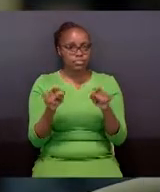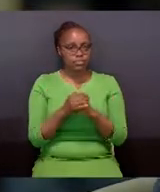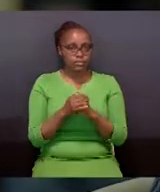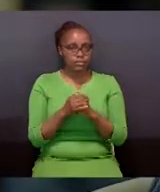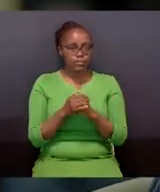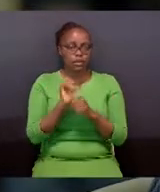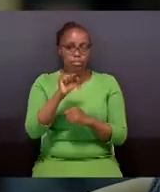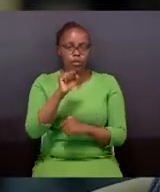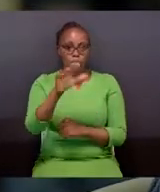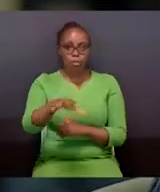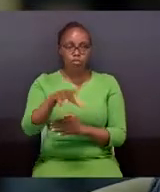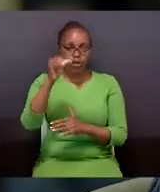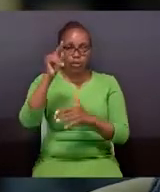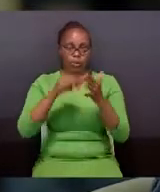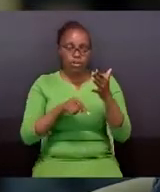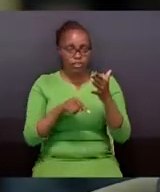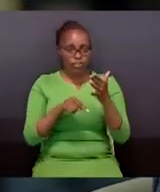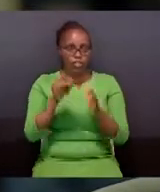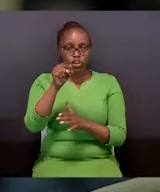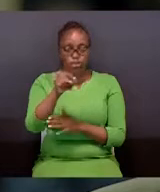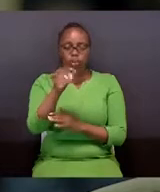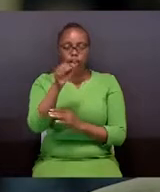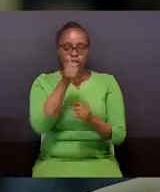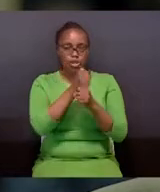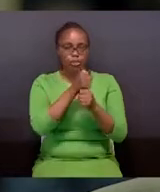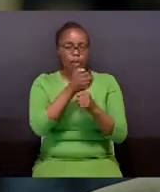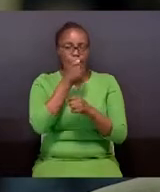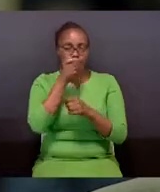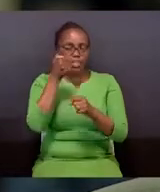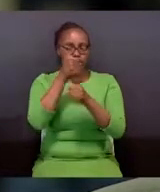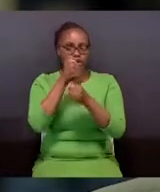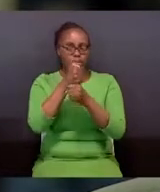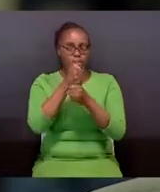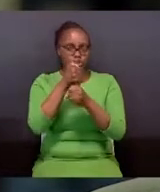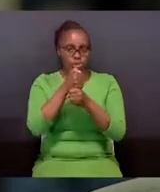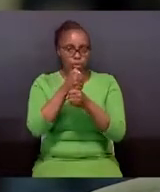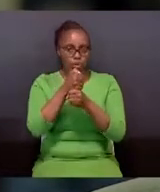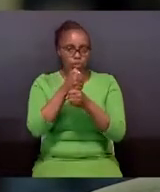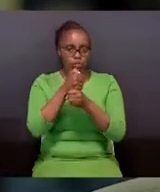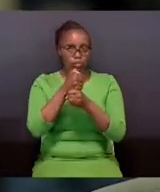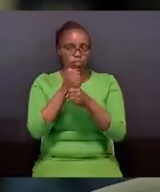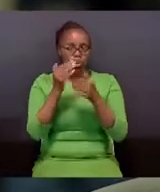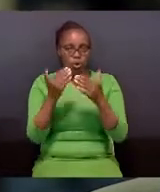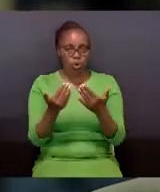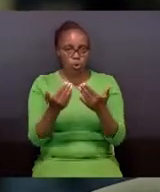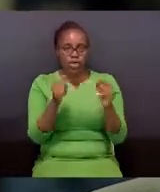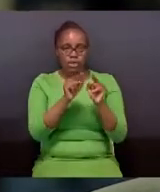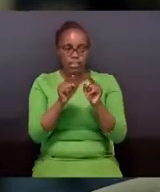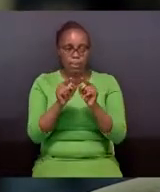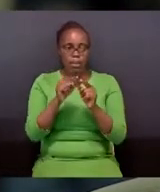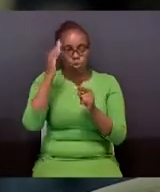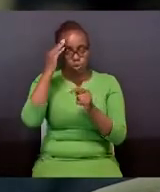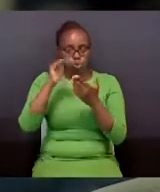you may find he would do a better job, or he knows a lot